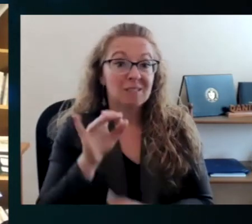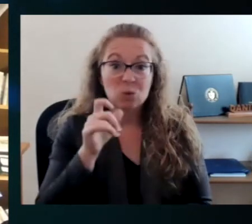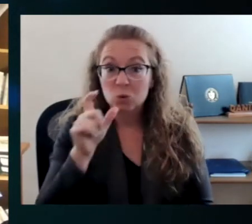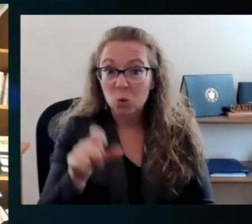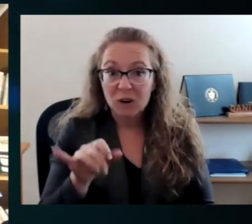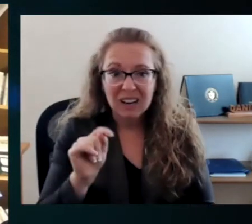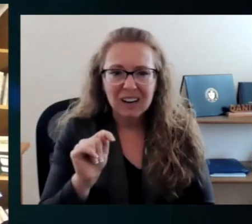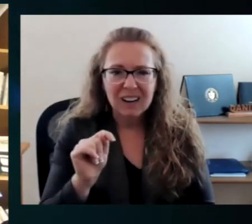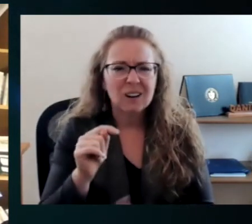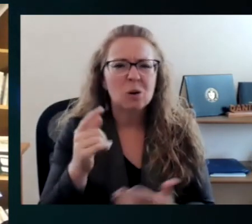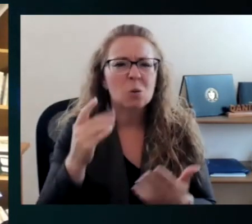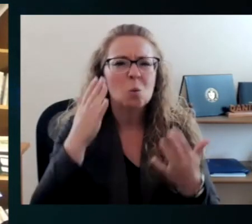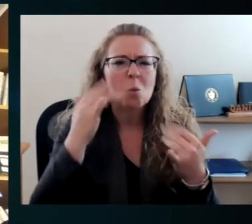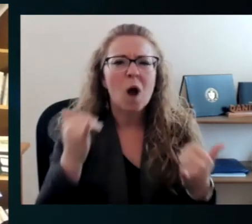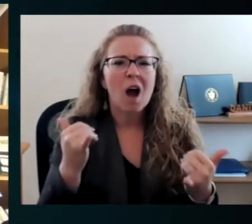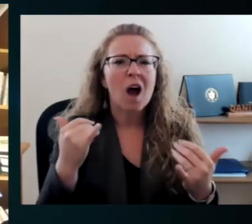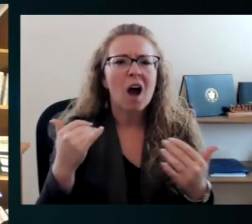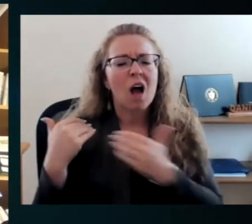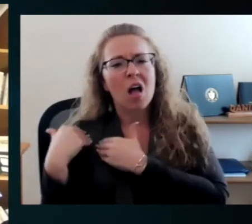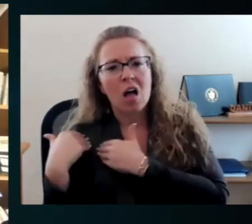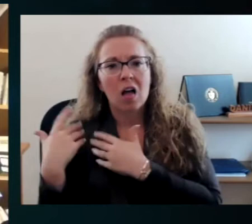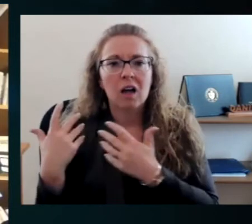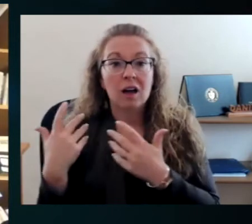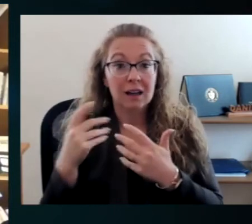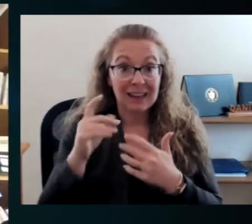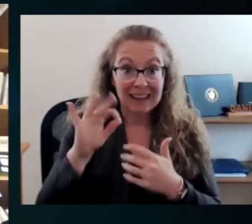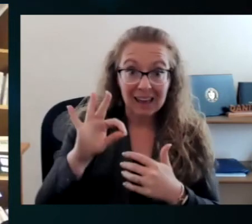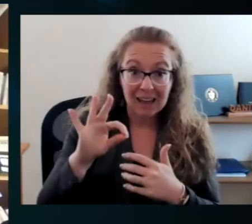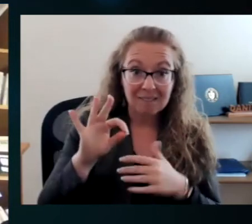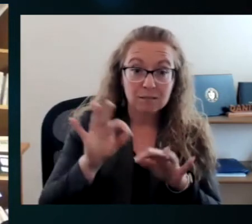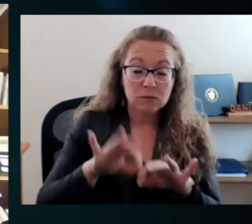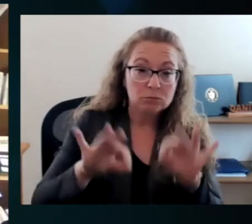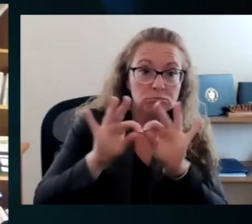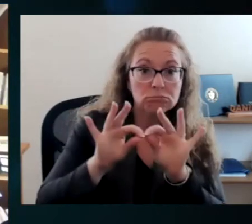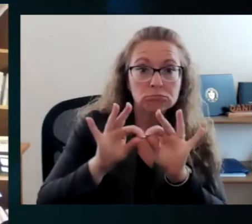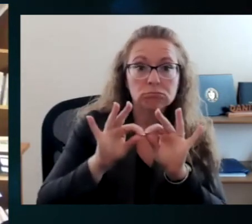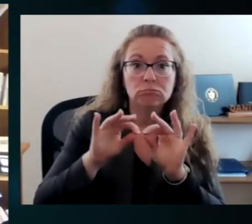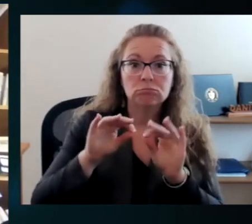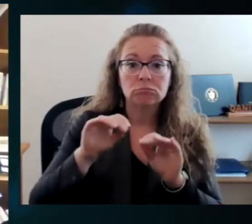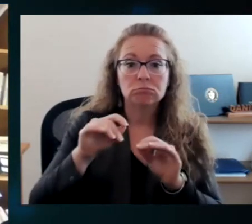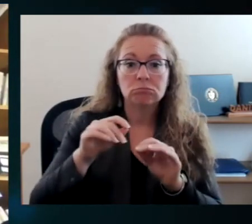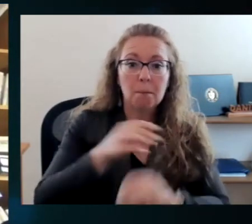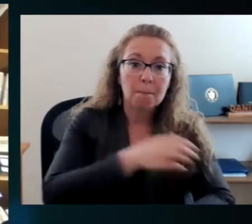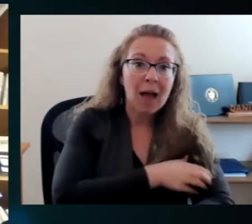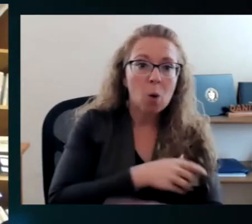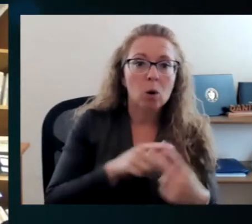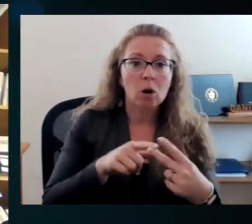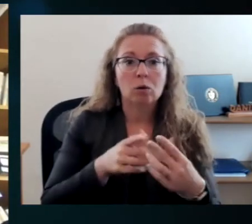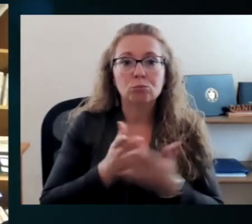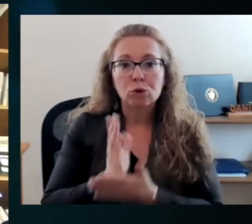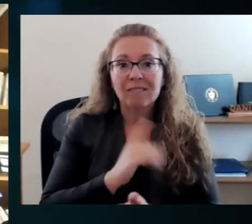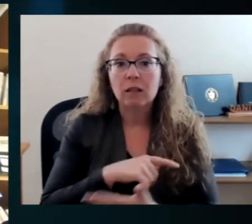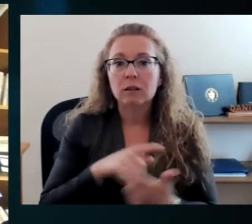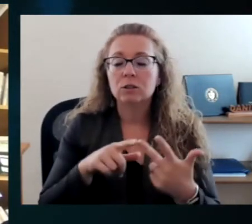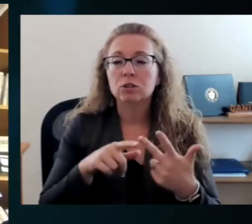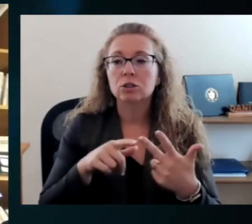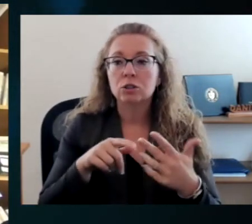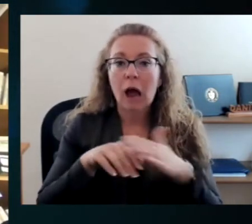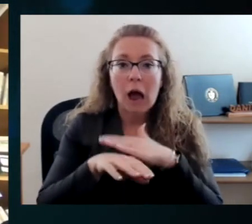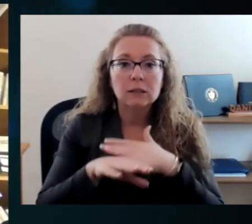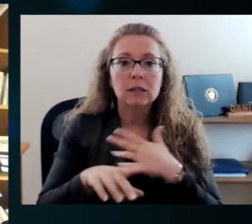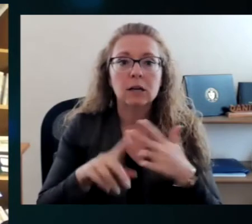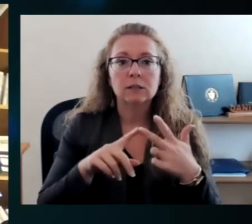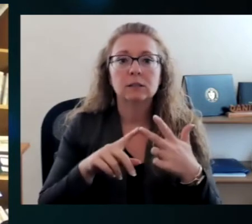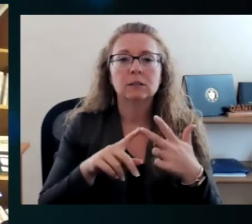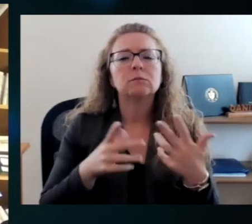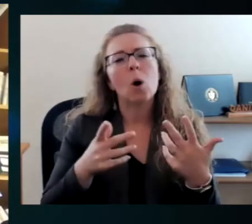those parties. If we do, if it's a matter of power, privilege, access, etc., then yes,